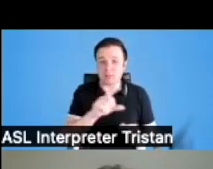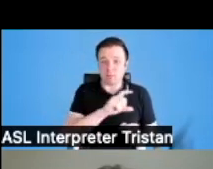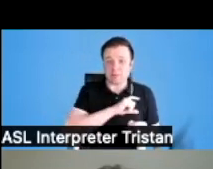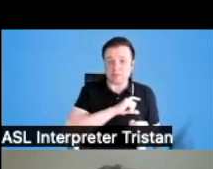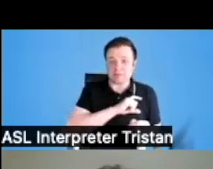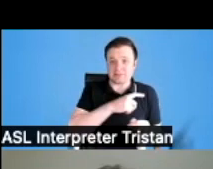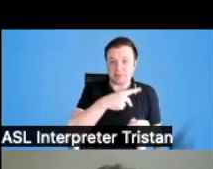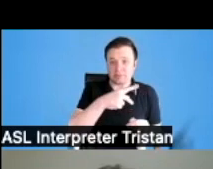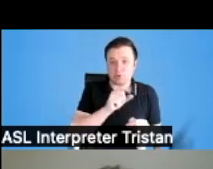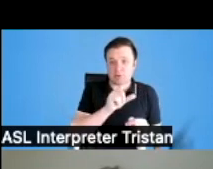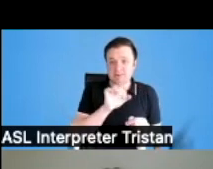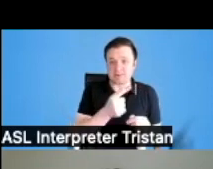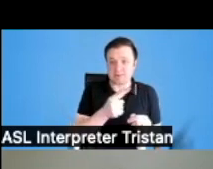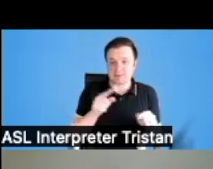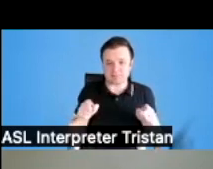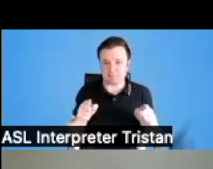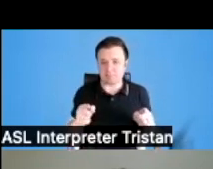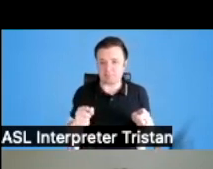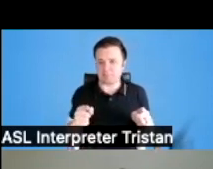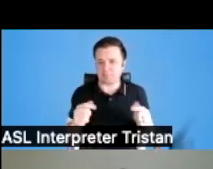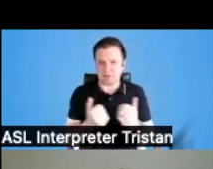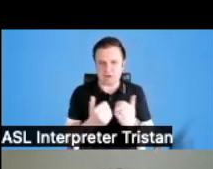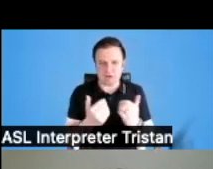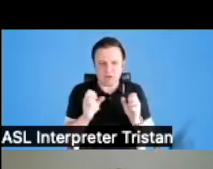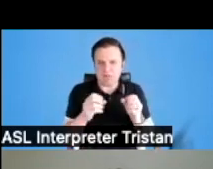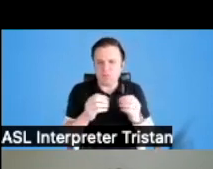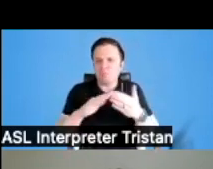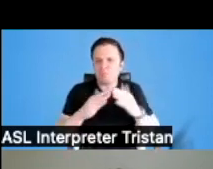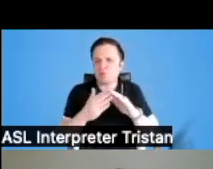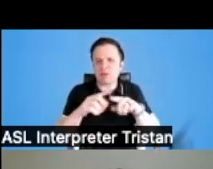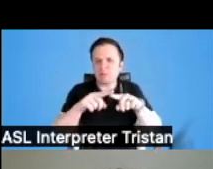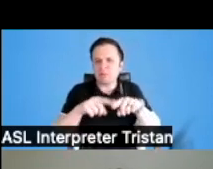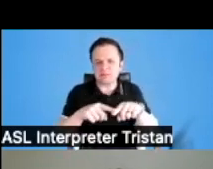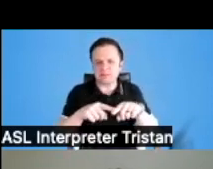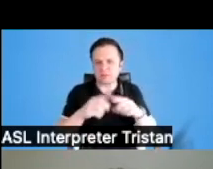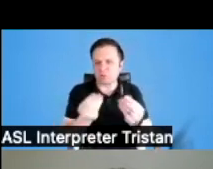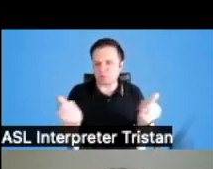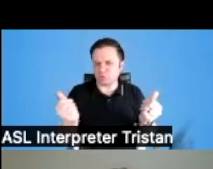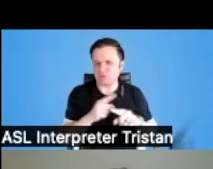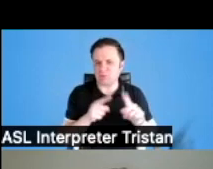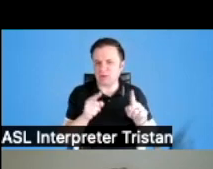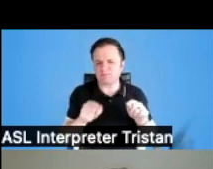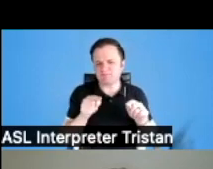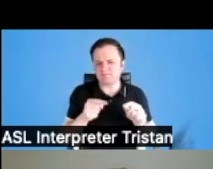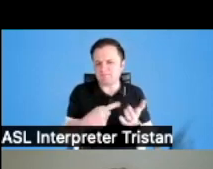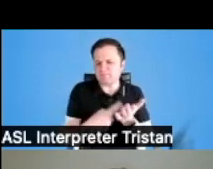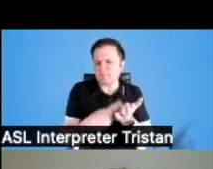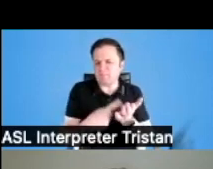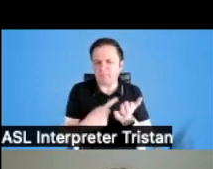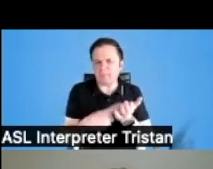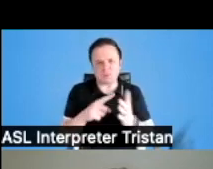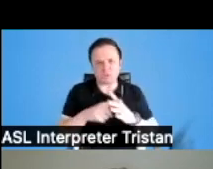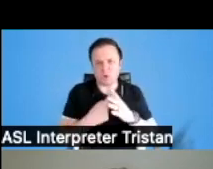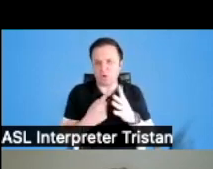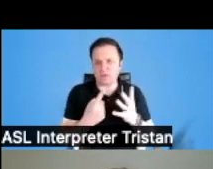need for more community-based solutions. Within the domestic violence field, these conversations have ignited, as